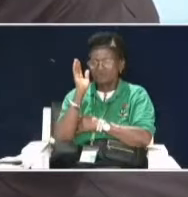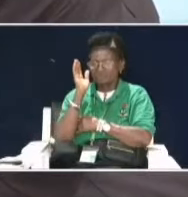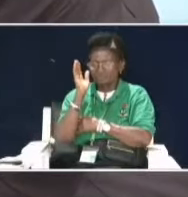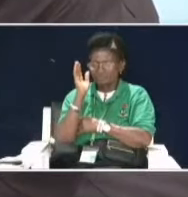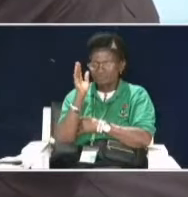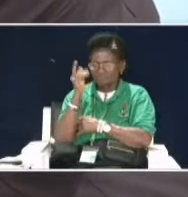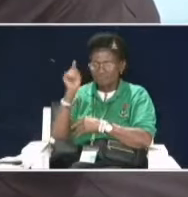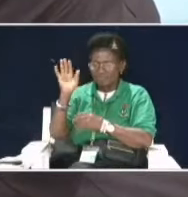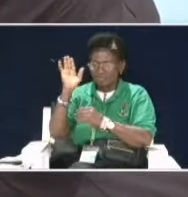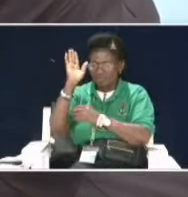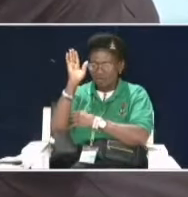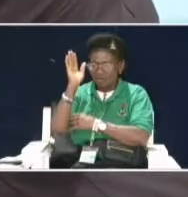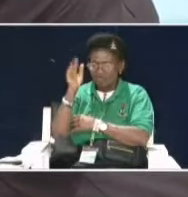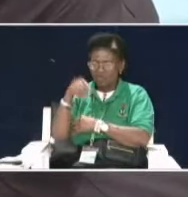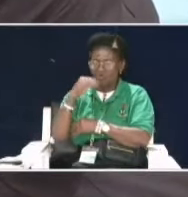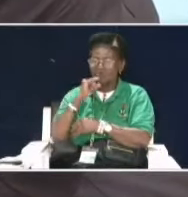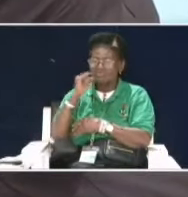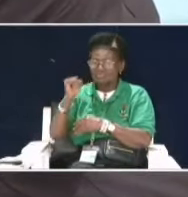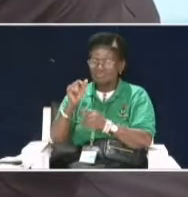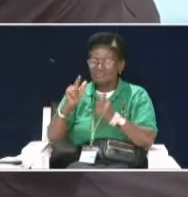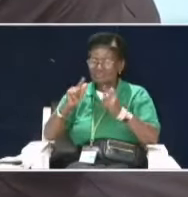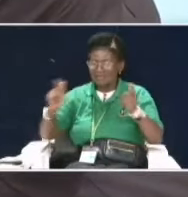the God who is great,